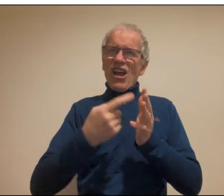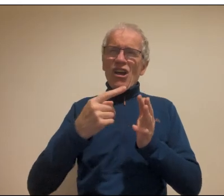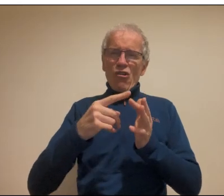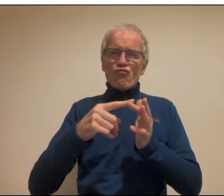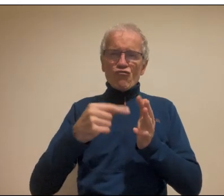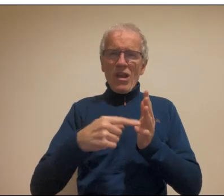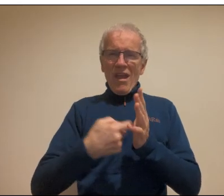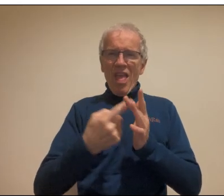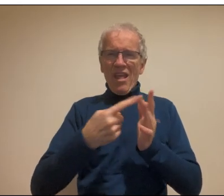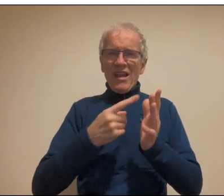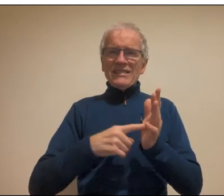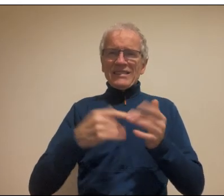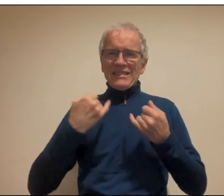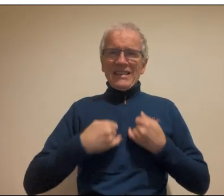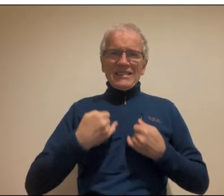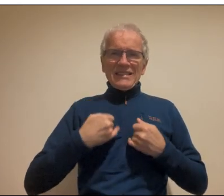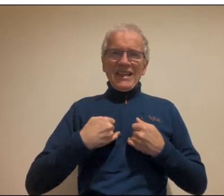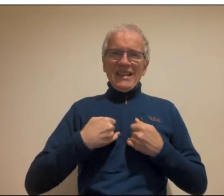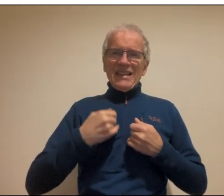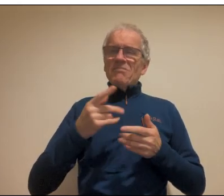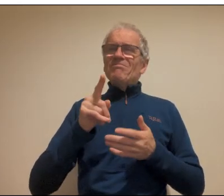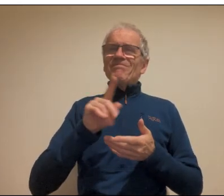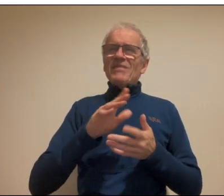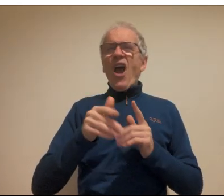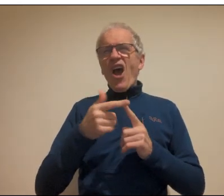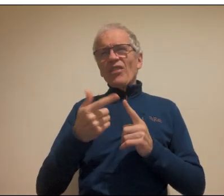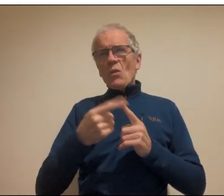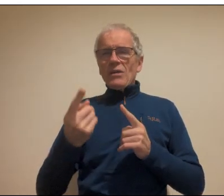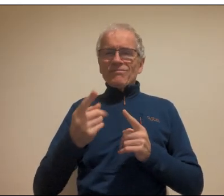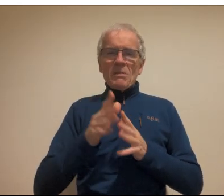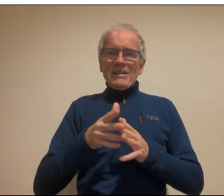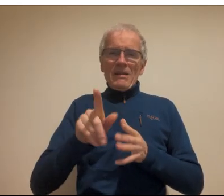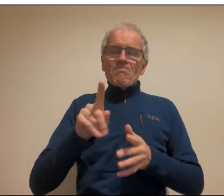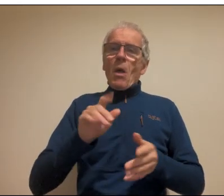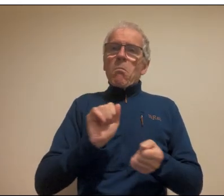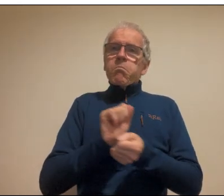when walking and gets better when you rest.